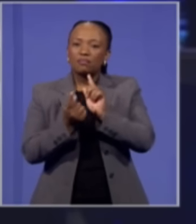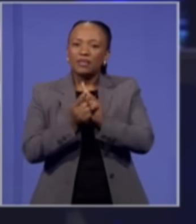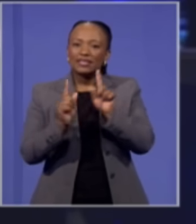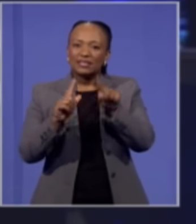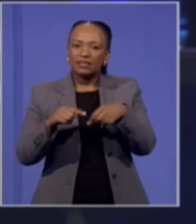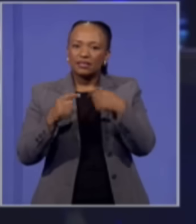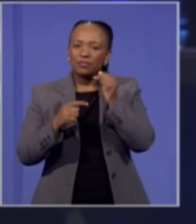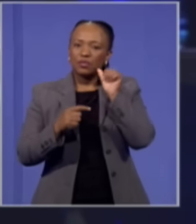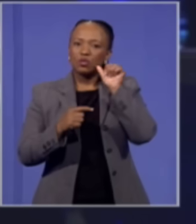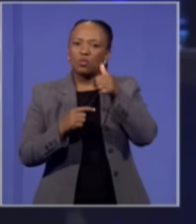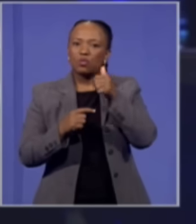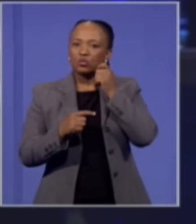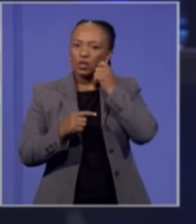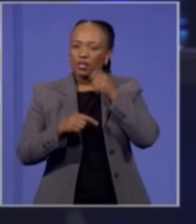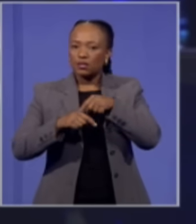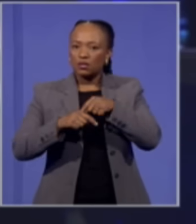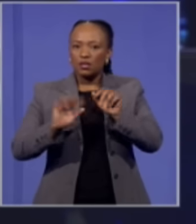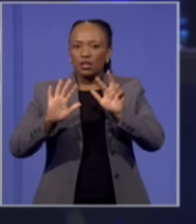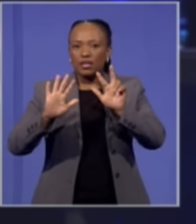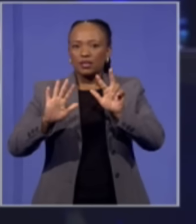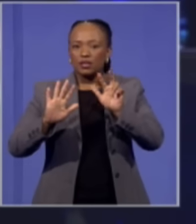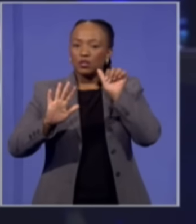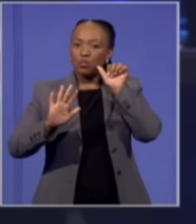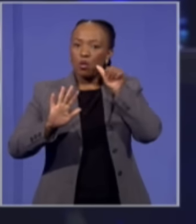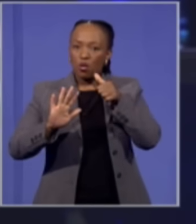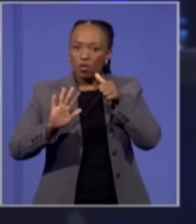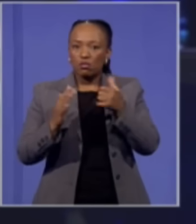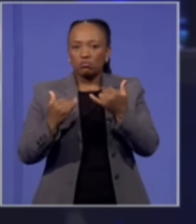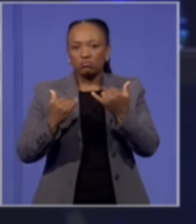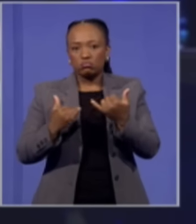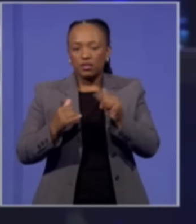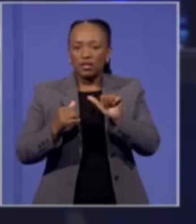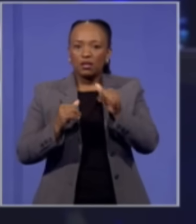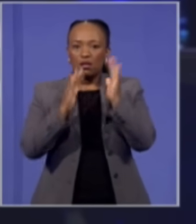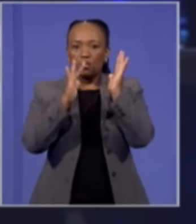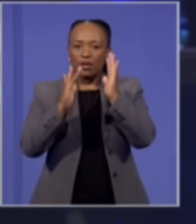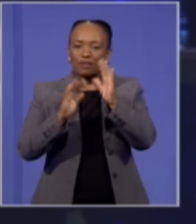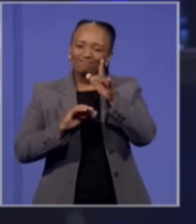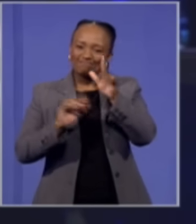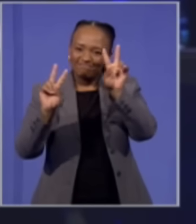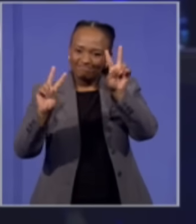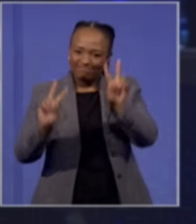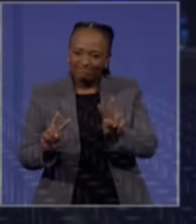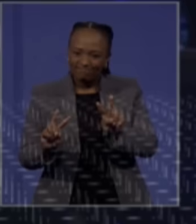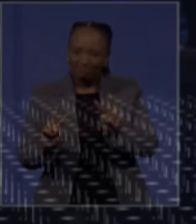ditaba tsa Setswana ka hora ya borobedi ka phirimana hosane ho latela Bolipi Khotso.